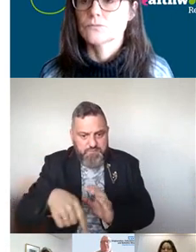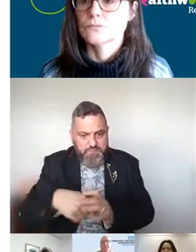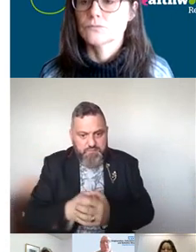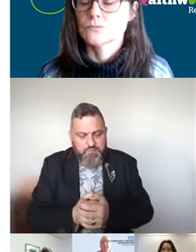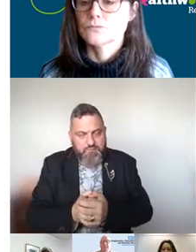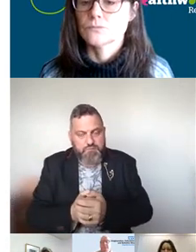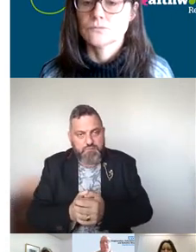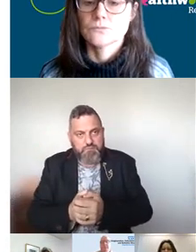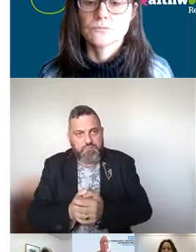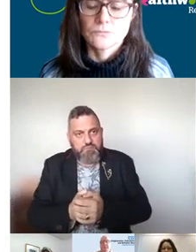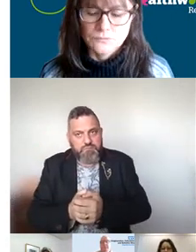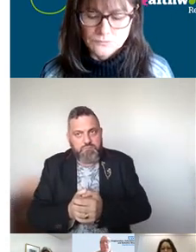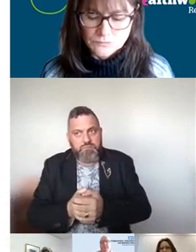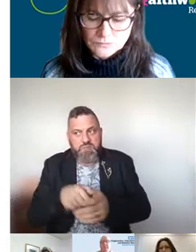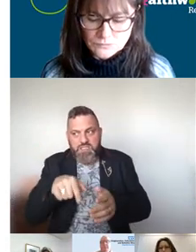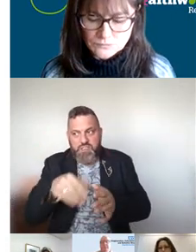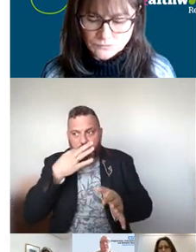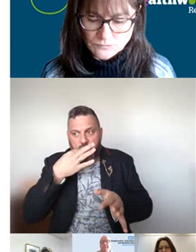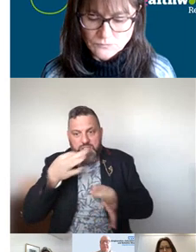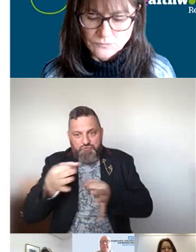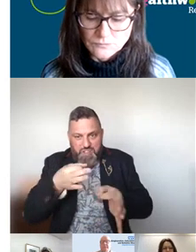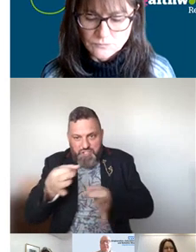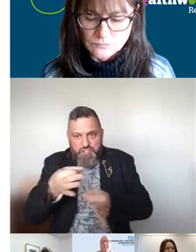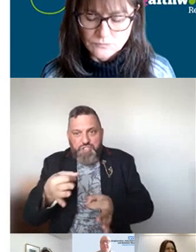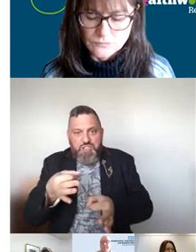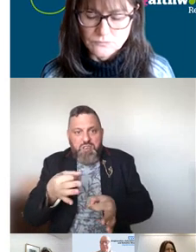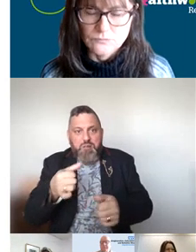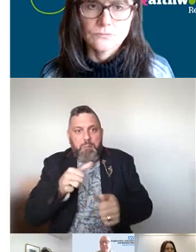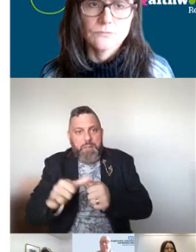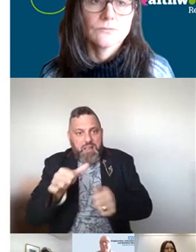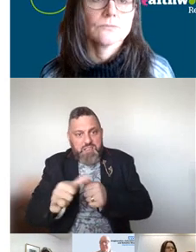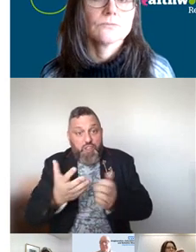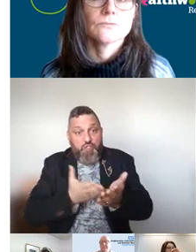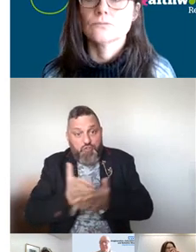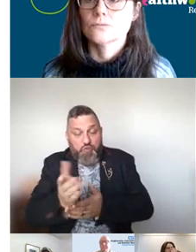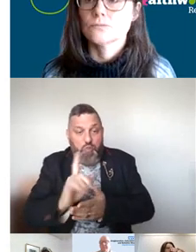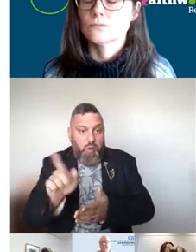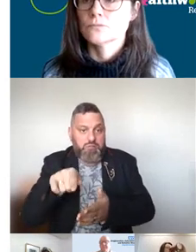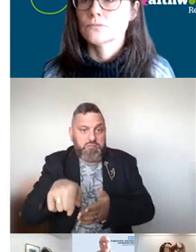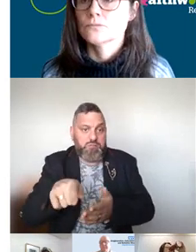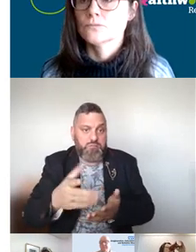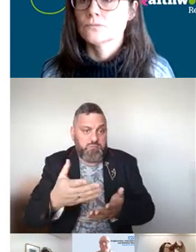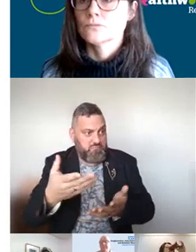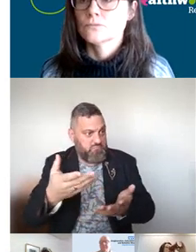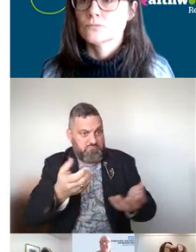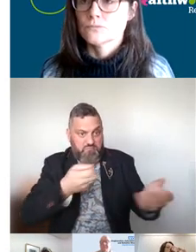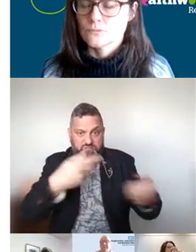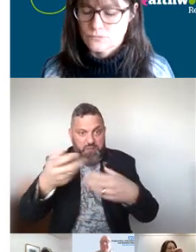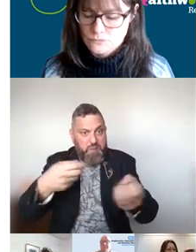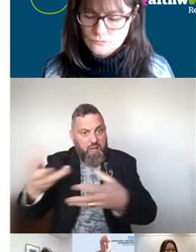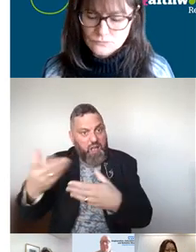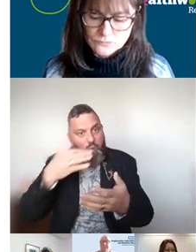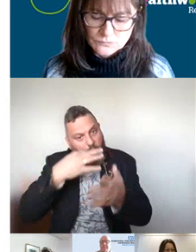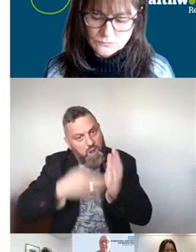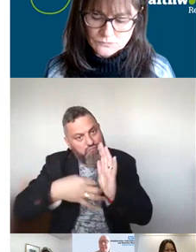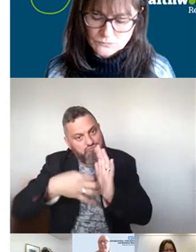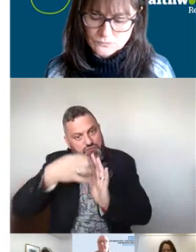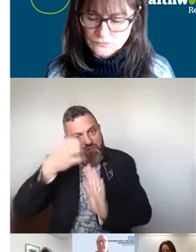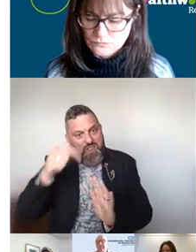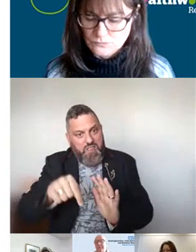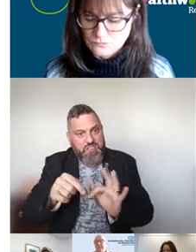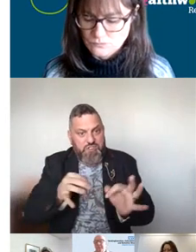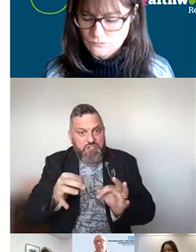This strategy will be much better and much stronger with the feedback that we're going to get through these sessions. So it's really valuable that